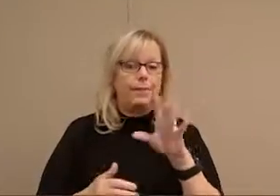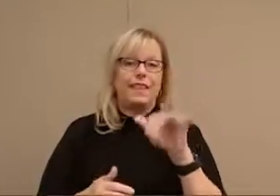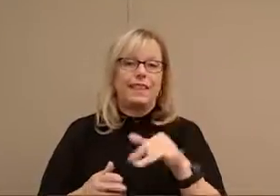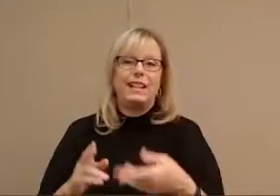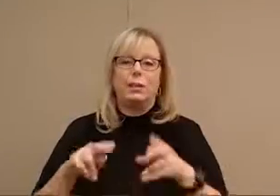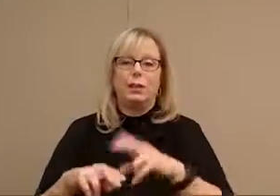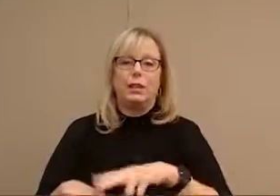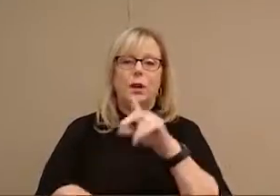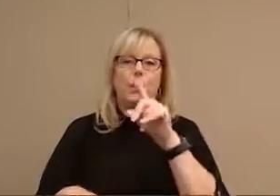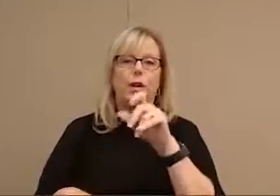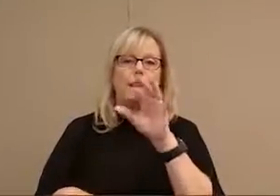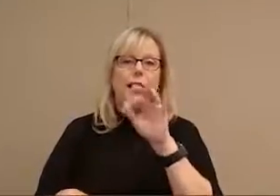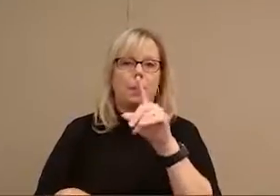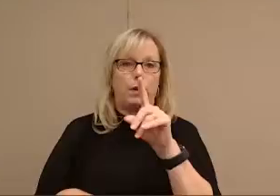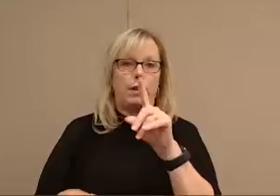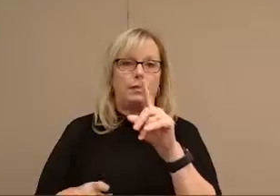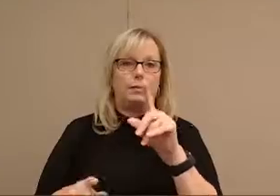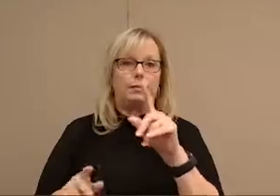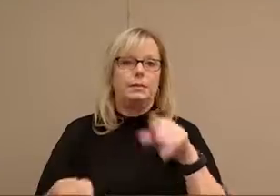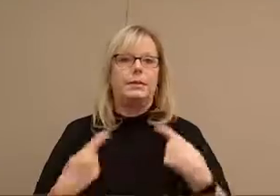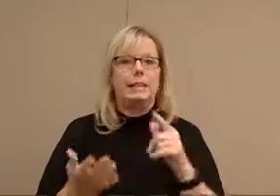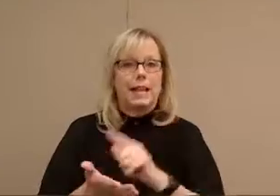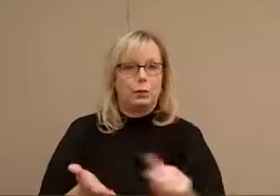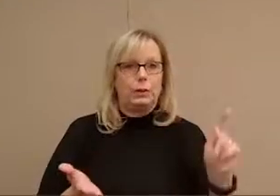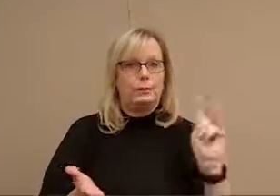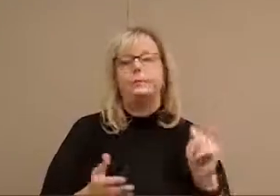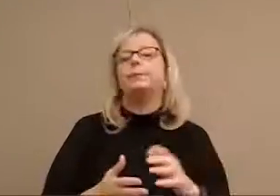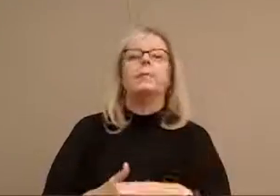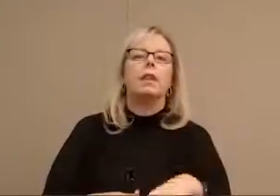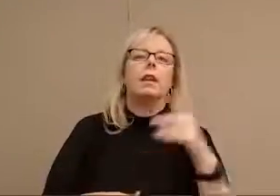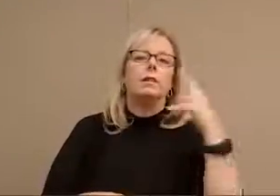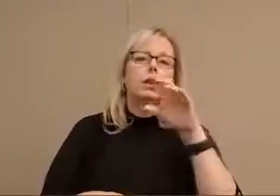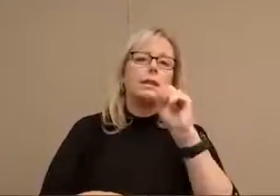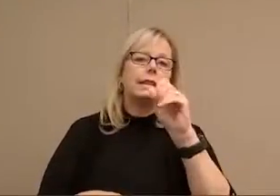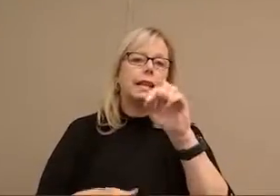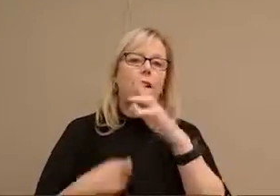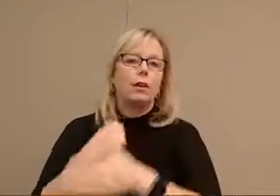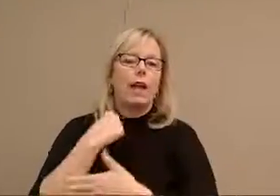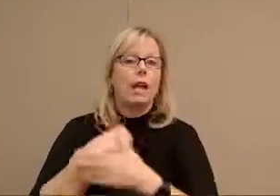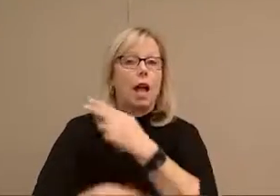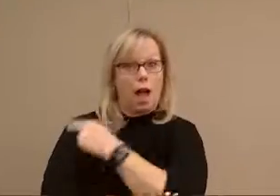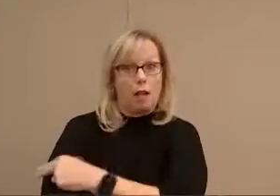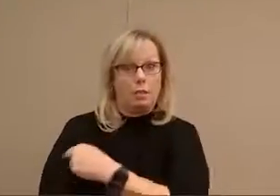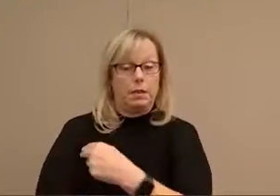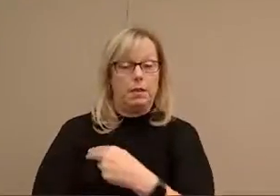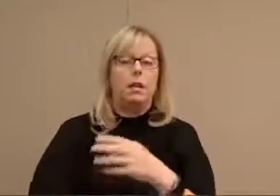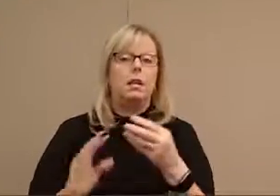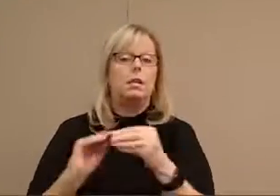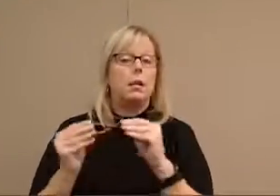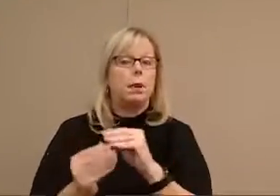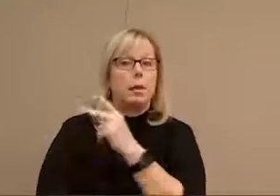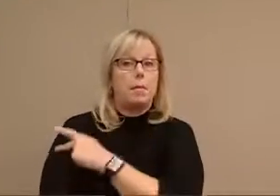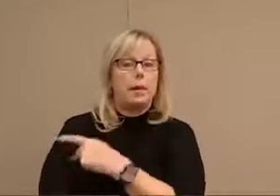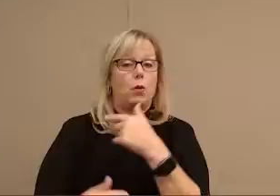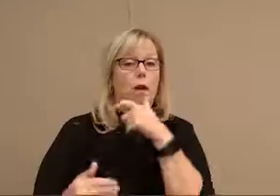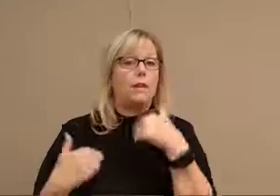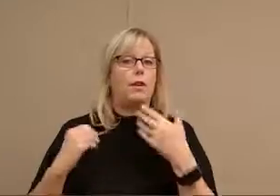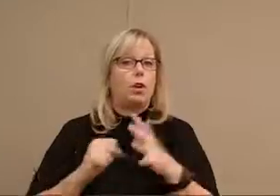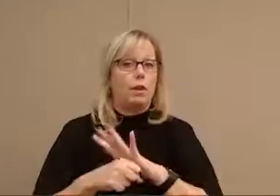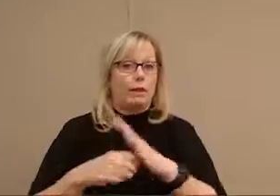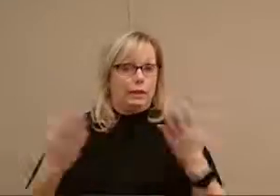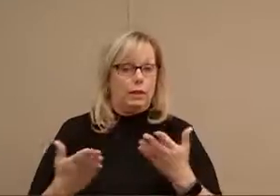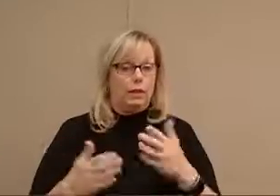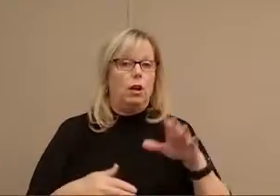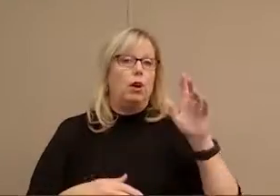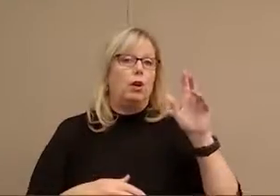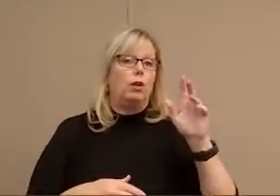an increase of 191 from last week. For St. Clair County hospitalization numbers, the number of COVID-related hospitalized patients in St. Clair County